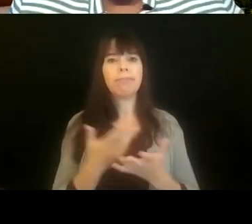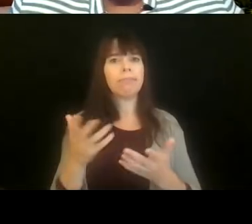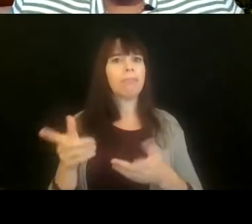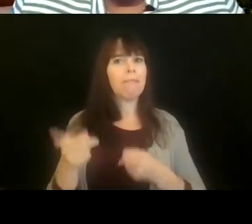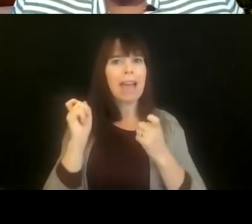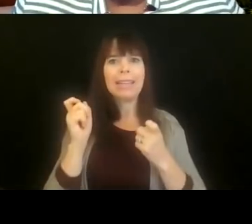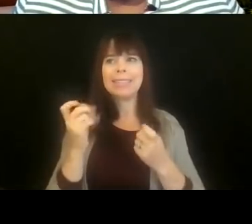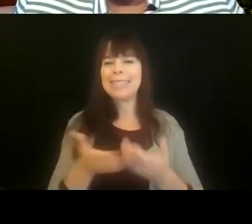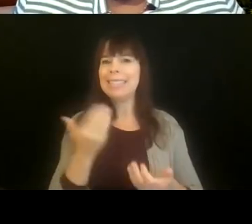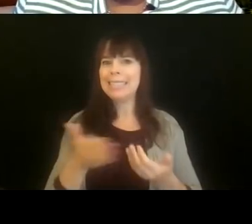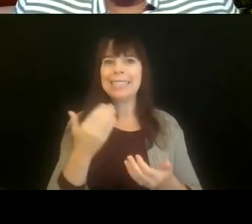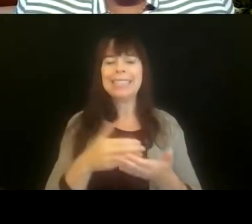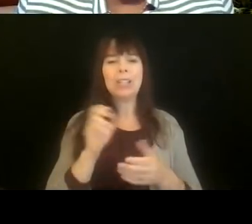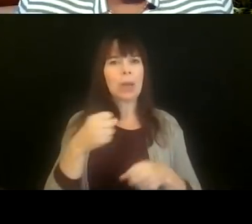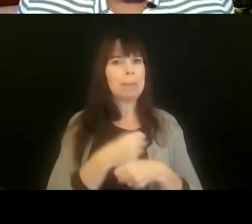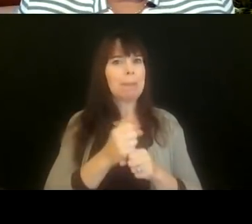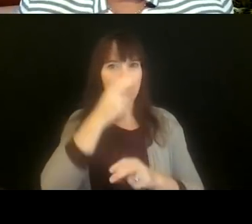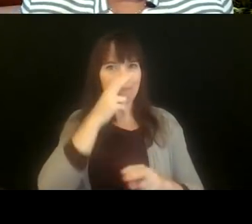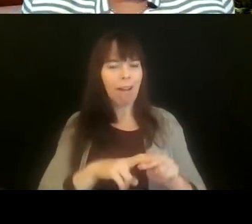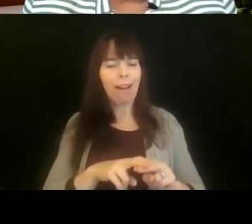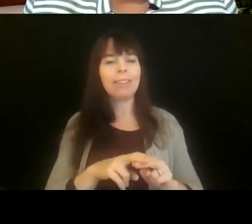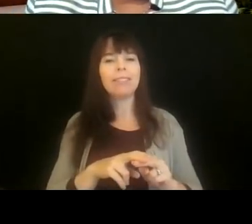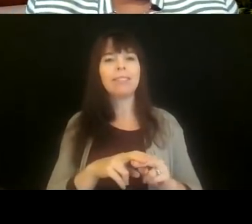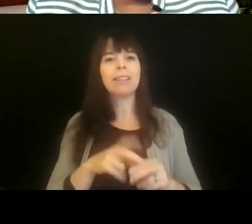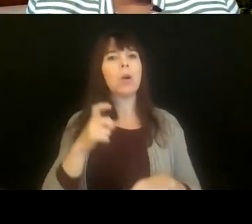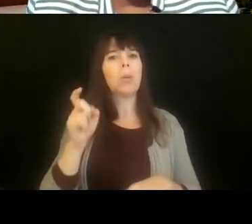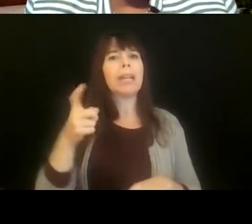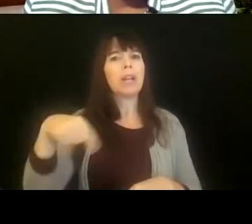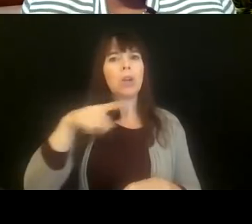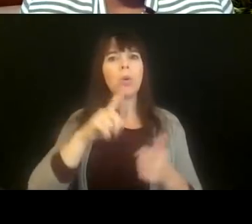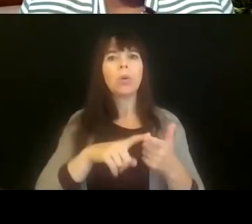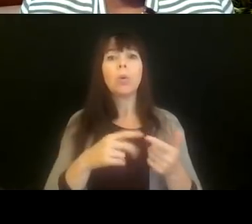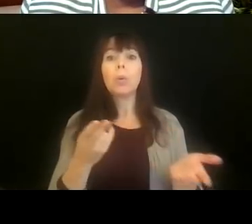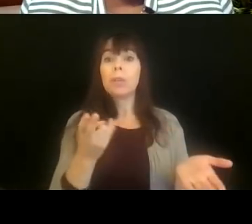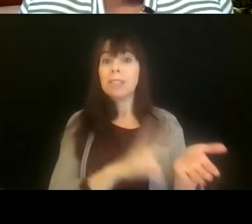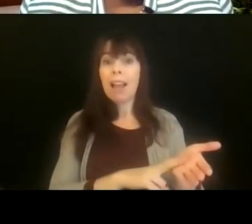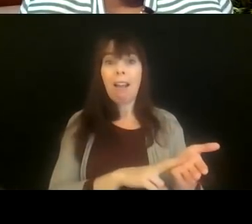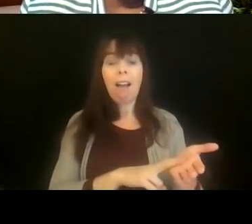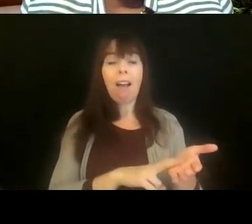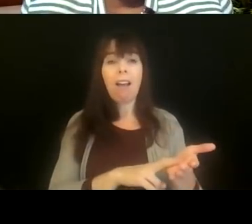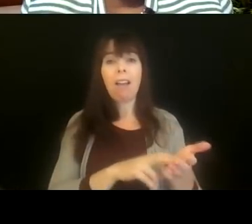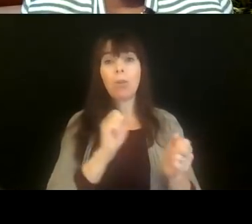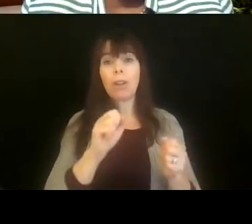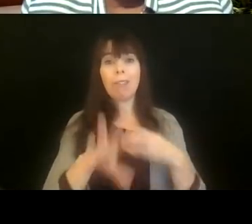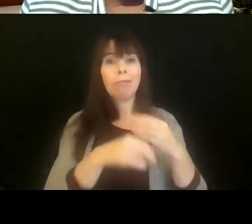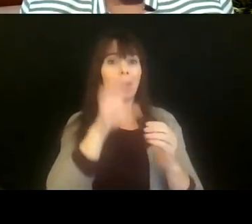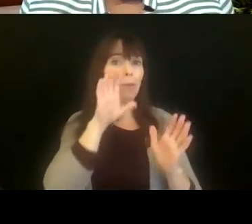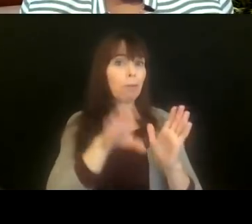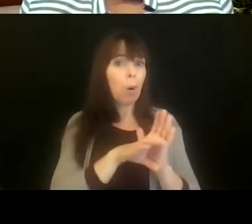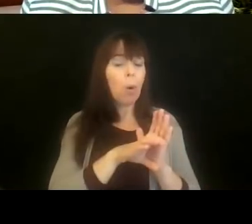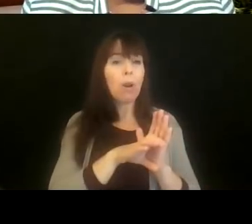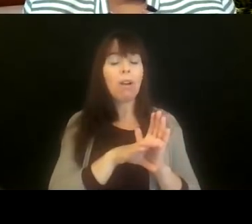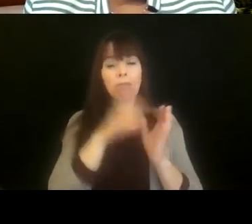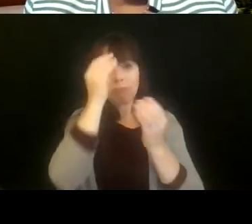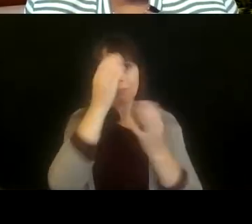it's easy, you can make it fun. We just need you to sign on. You can put your photo on there. You can let